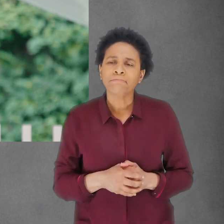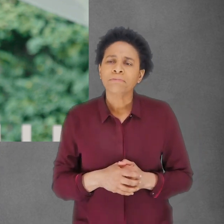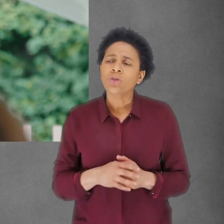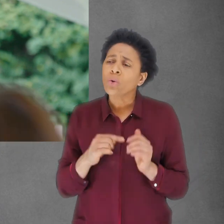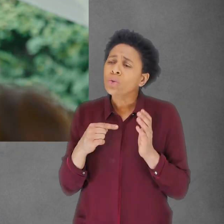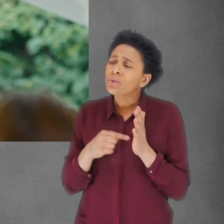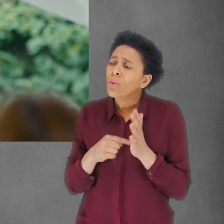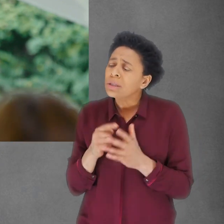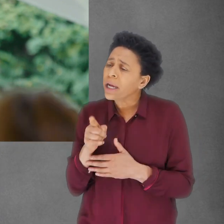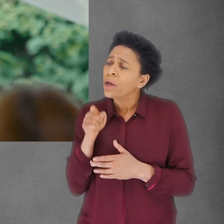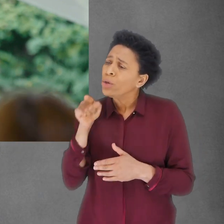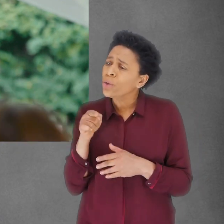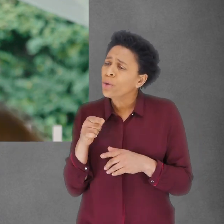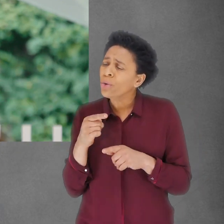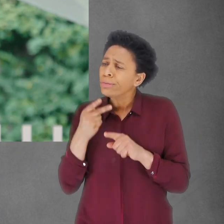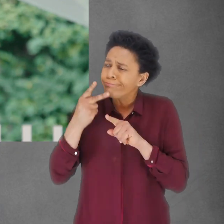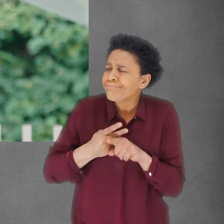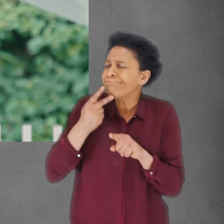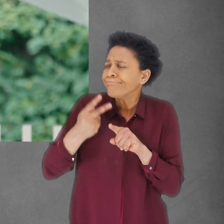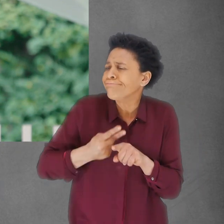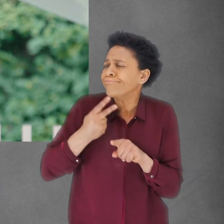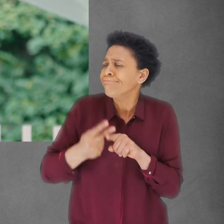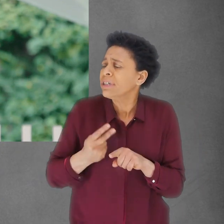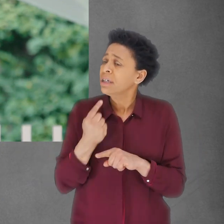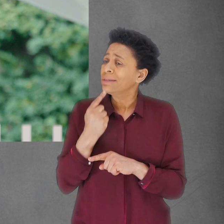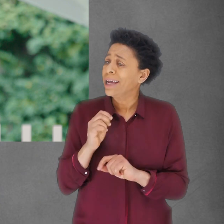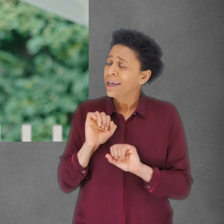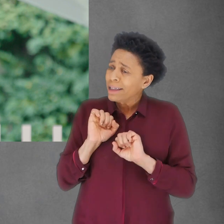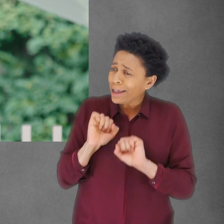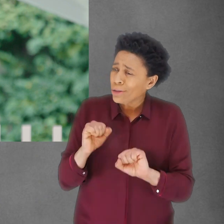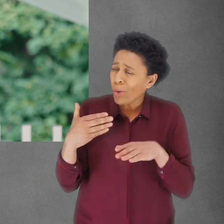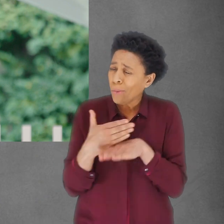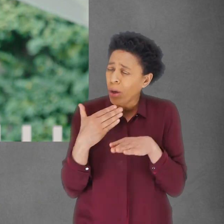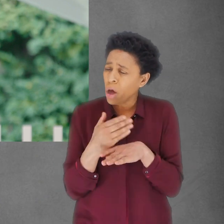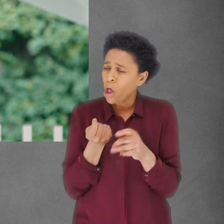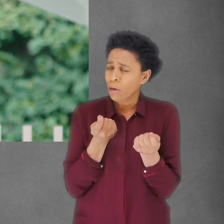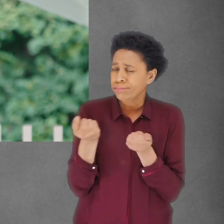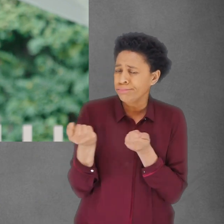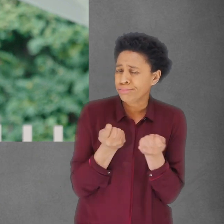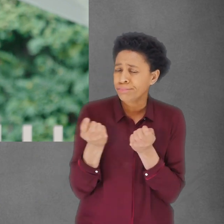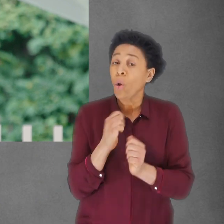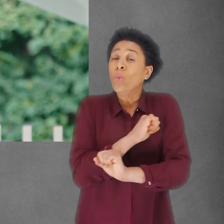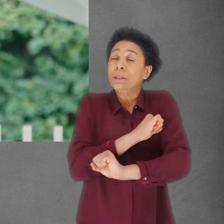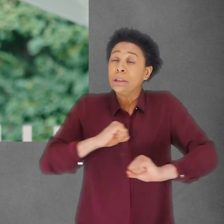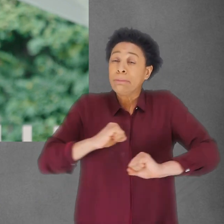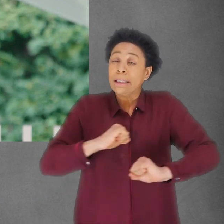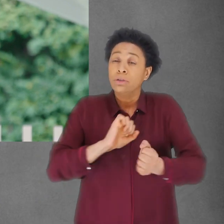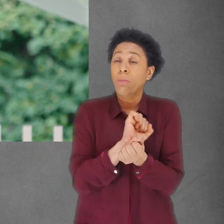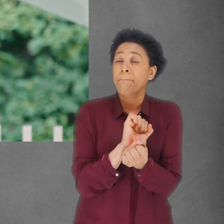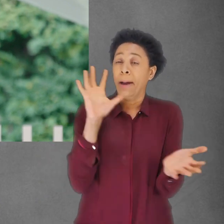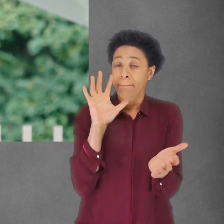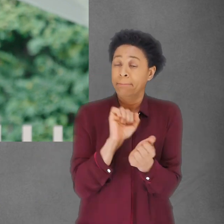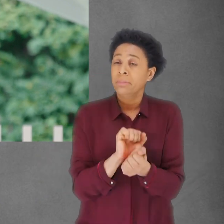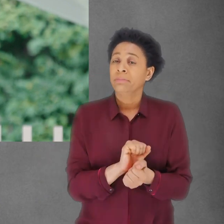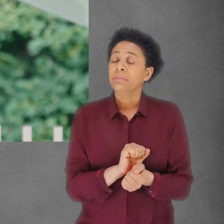that a bit with both of you. And Torkwase, you very frequently say about your practice deals with